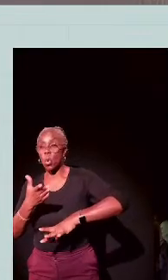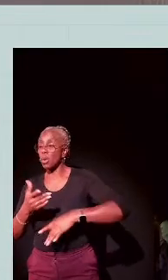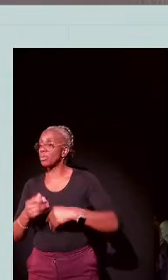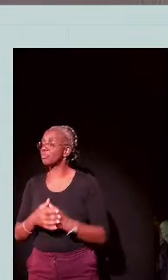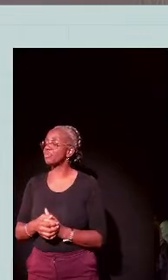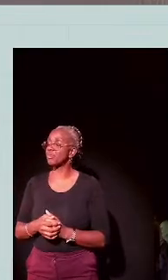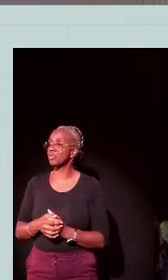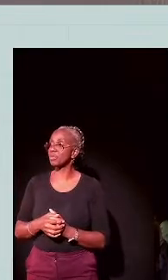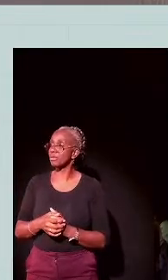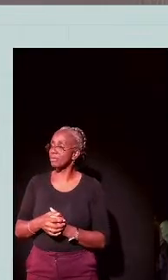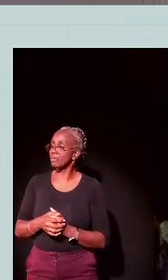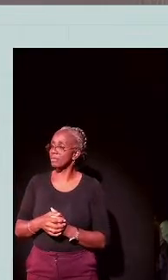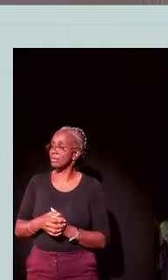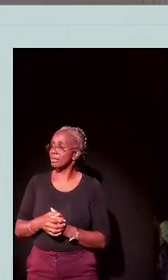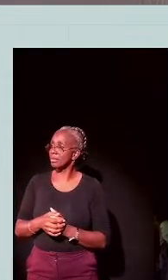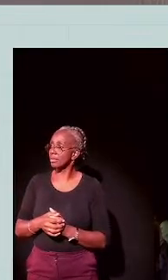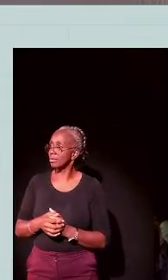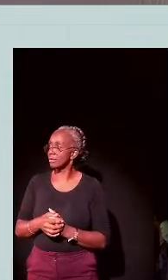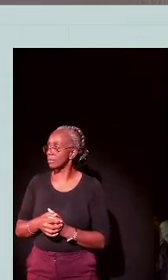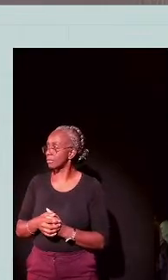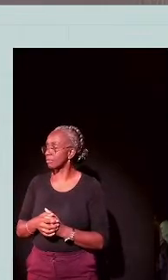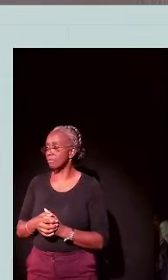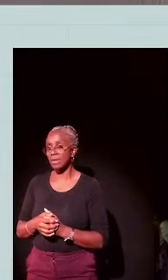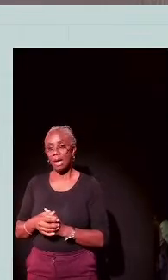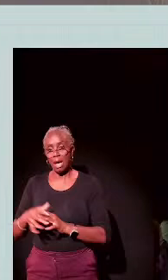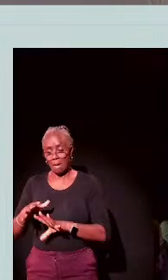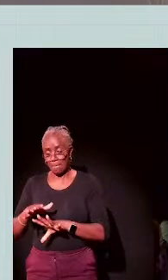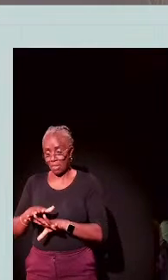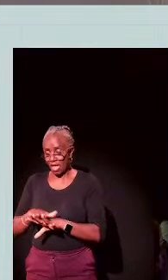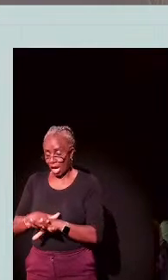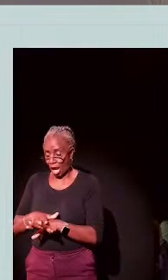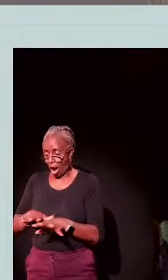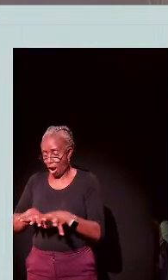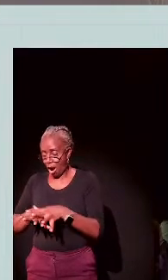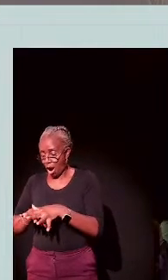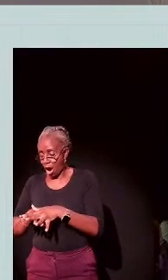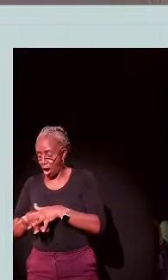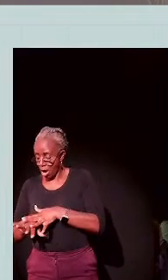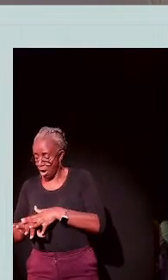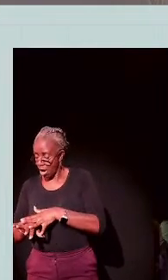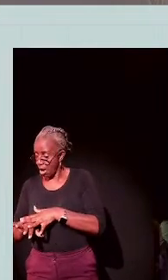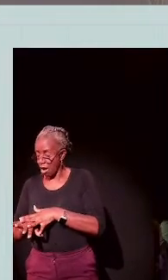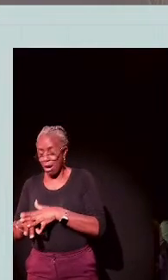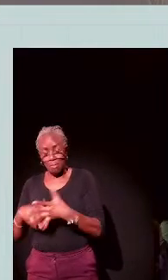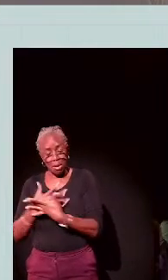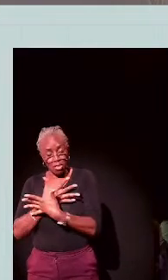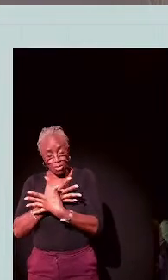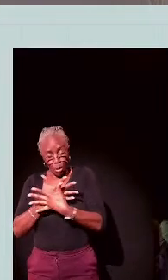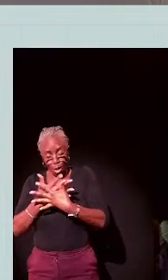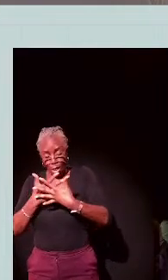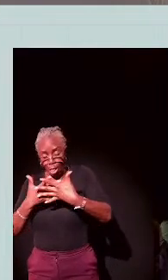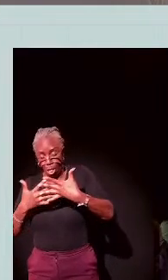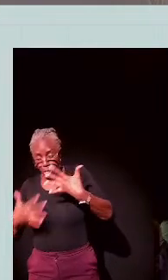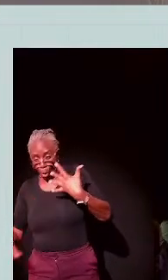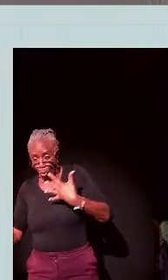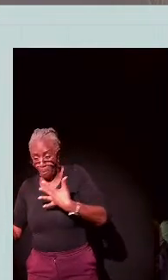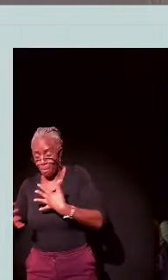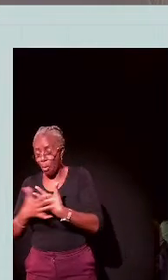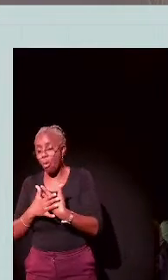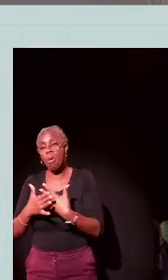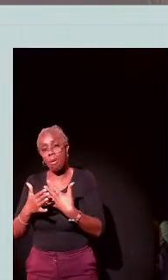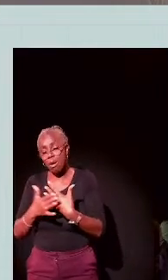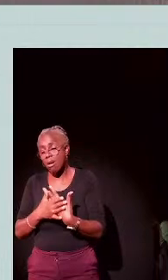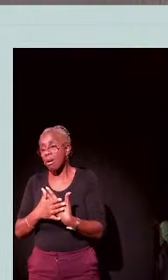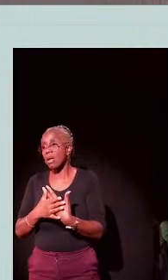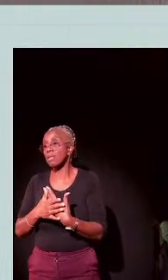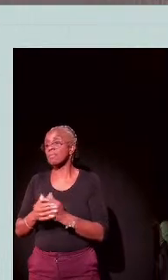lot of this definitely isn't the first glove to do anything like this. There's 10,000 others that exist. It's